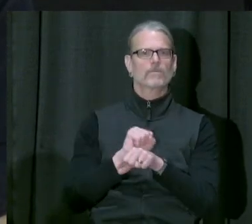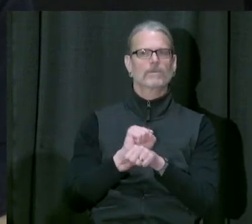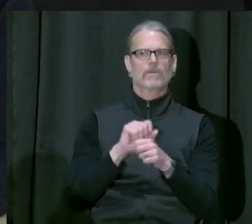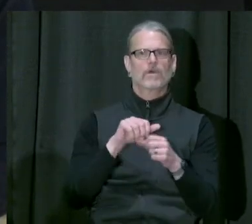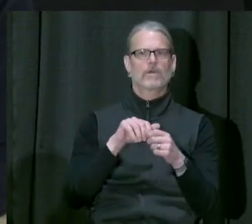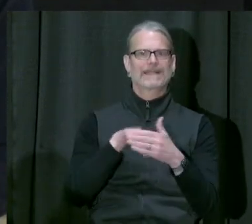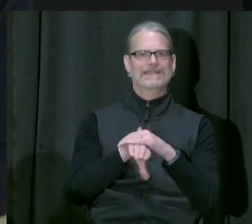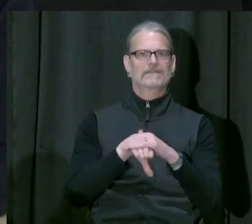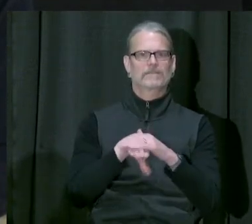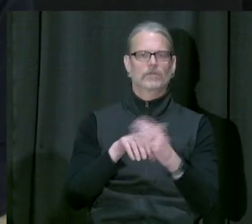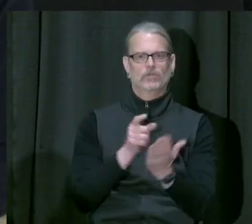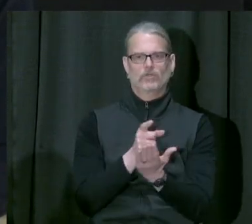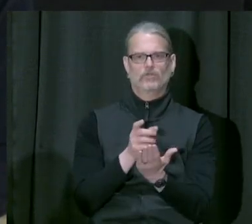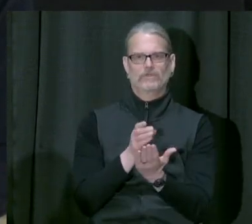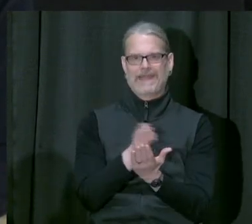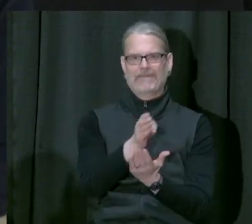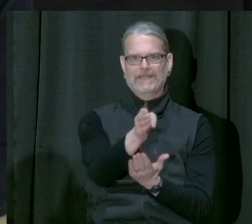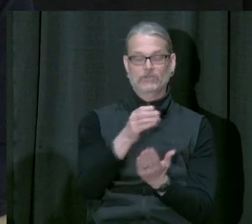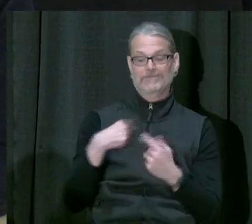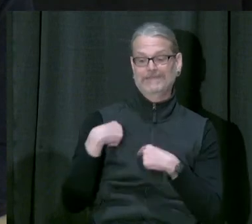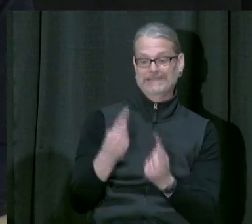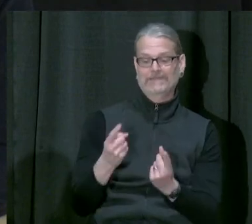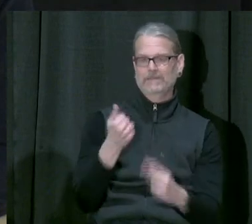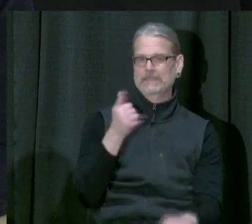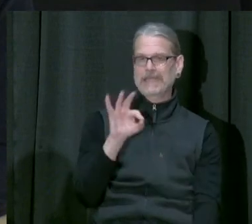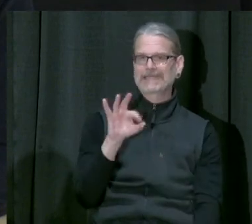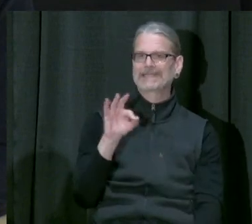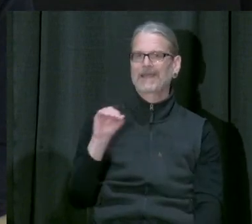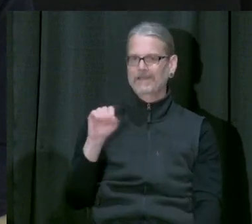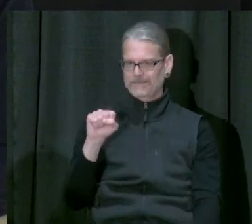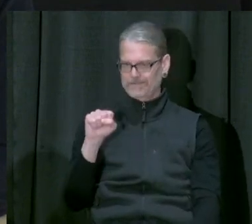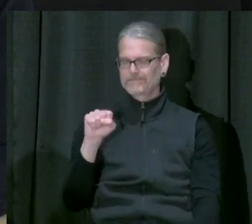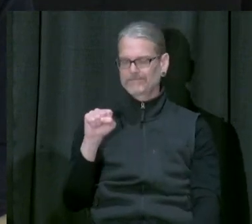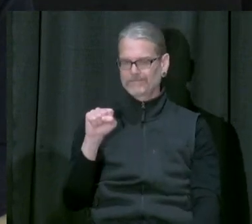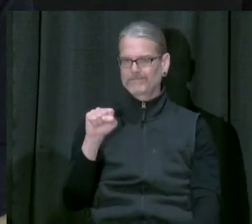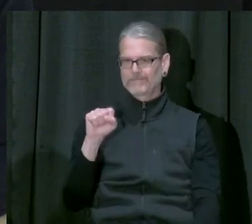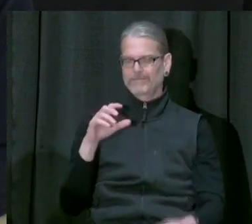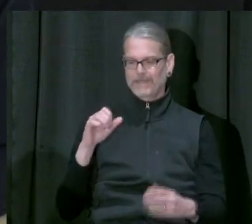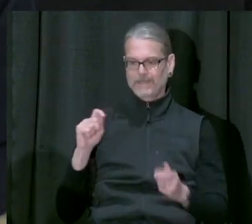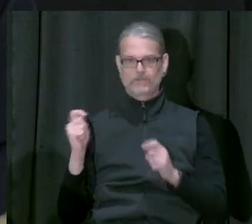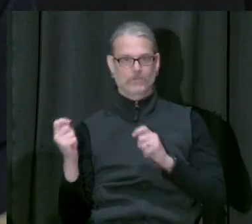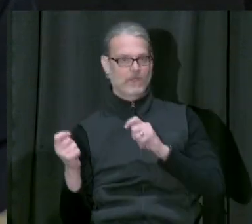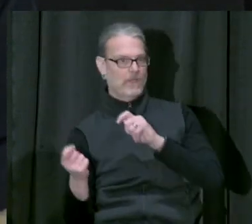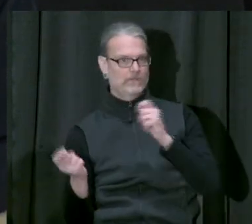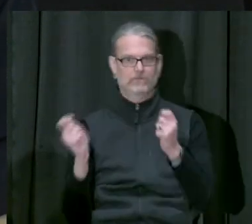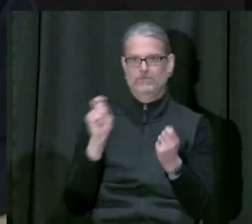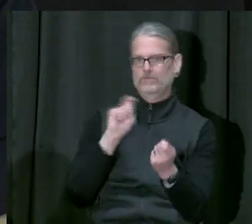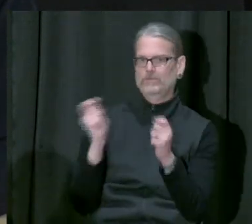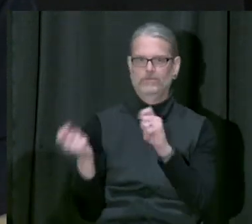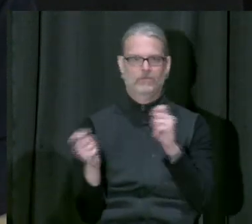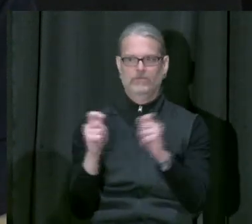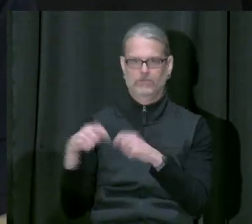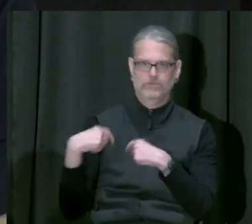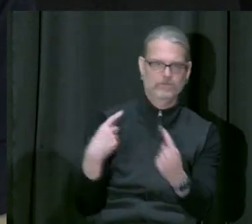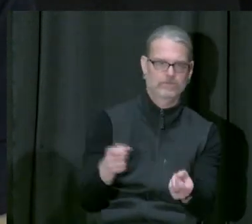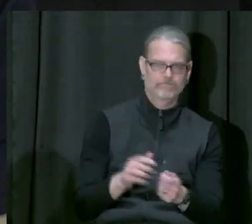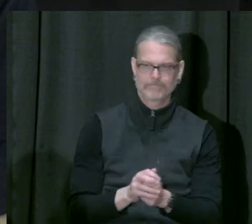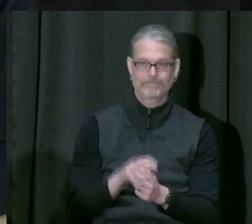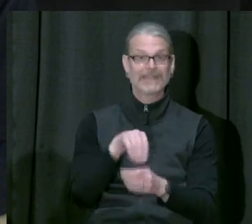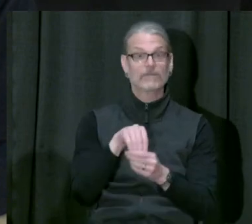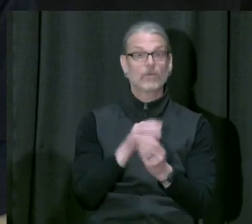navigation since the 90s, and it's really evolved in so many different ways. And indoor navigation, believe it or